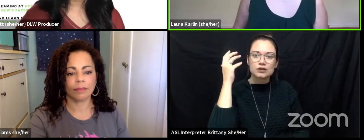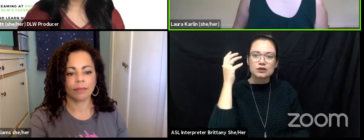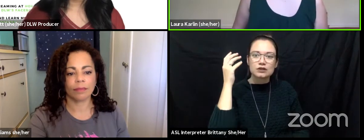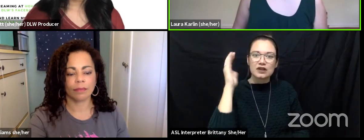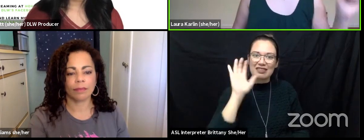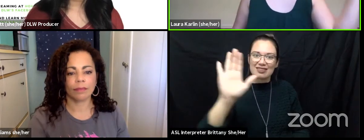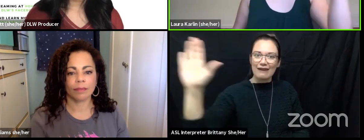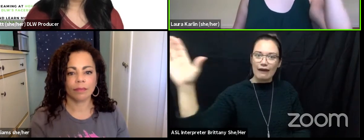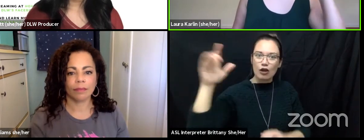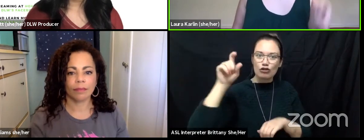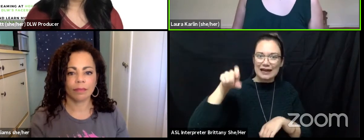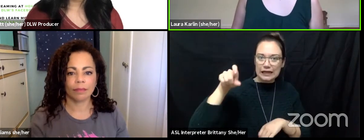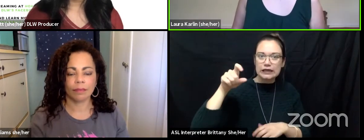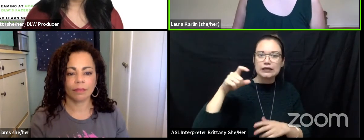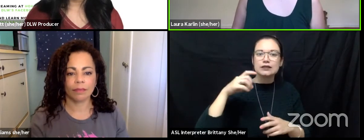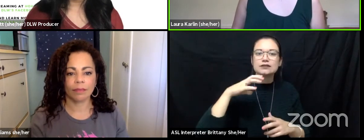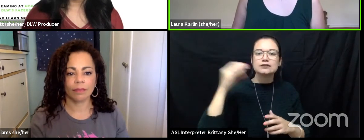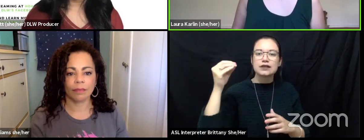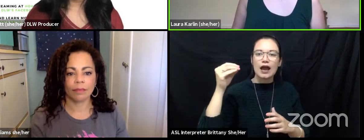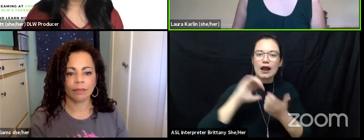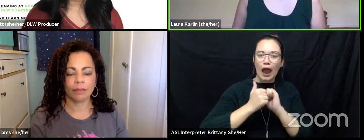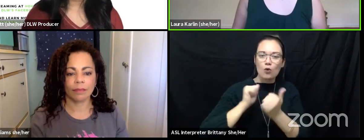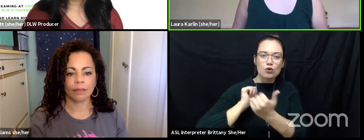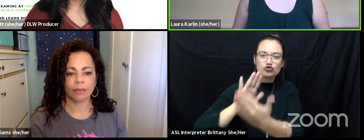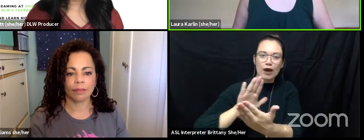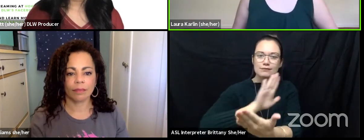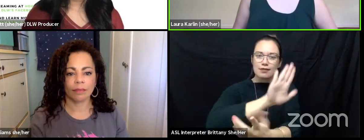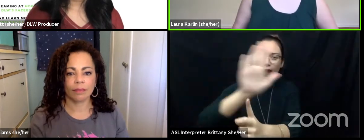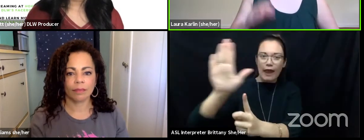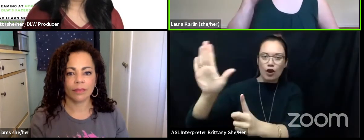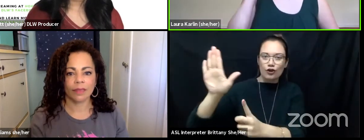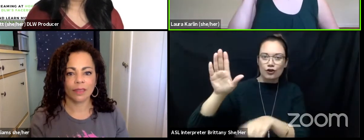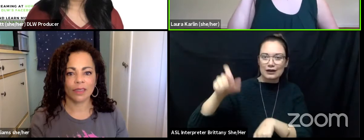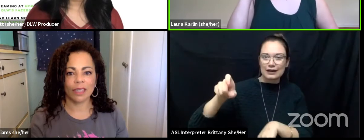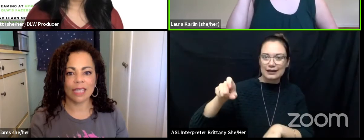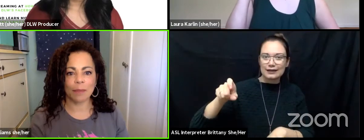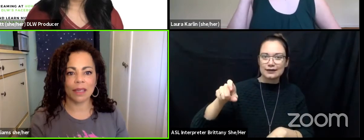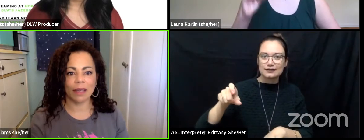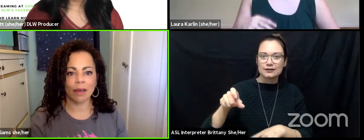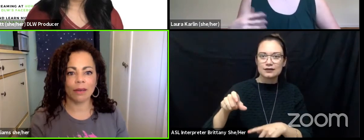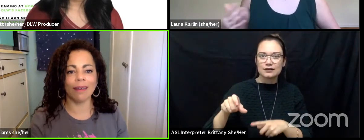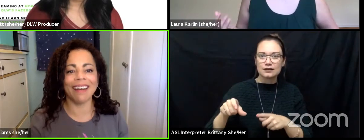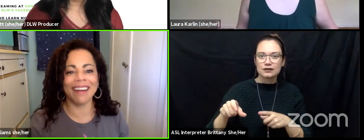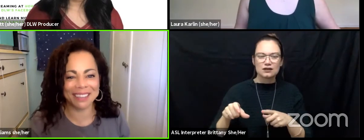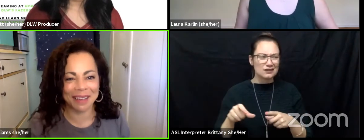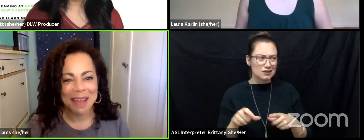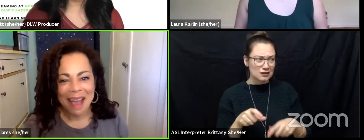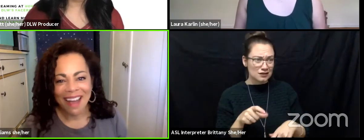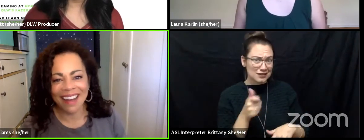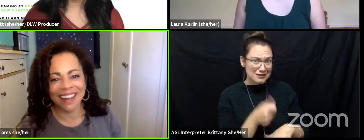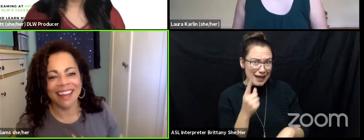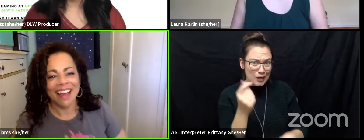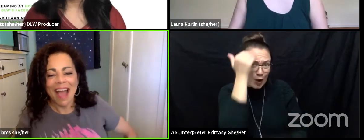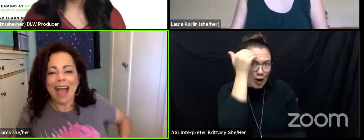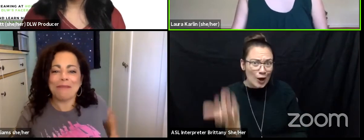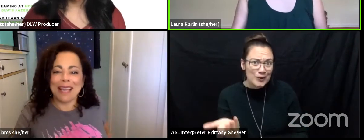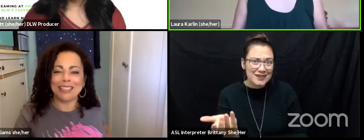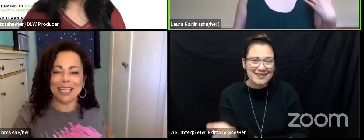need and what you're going to do to address those needs, you don't. Does anybody know? You don't.